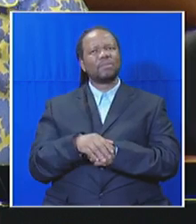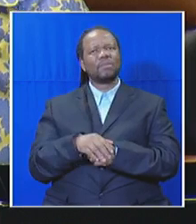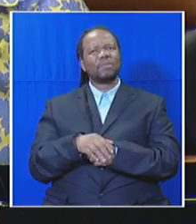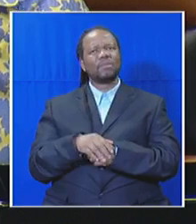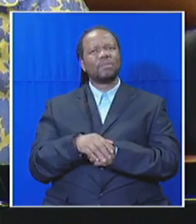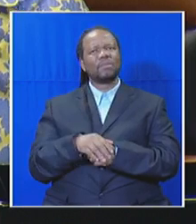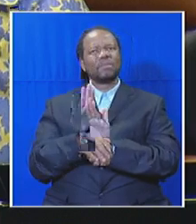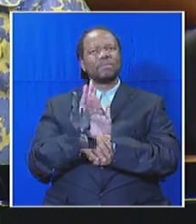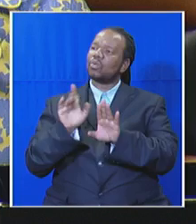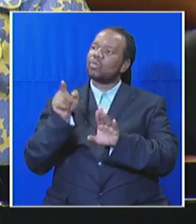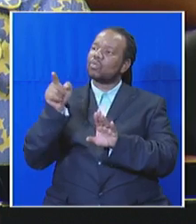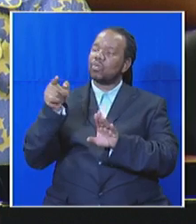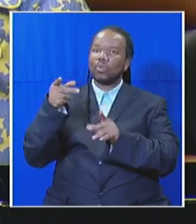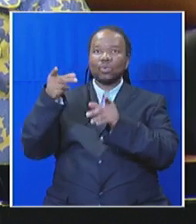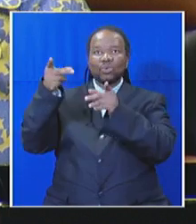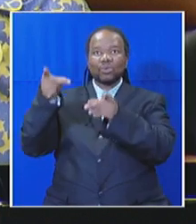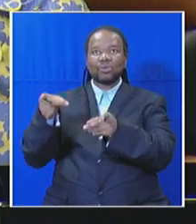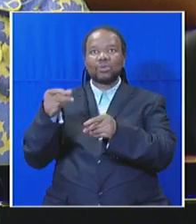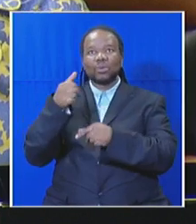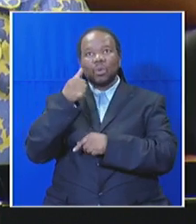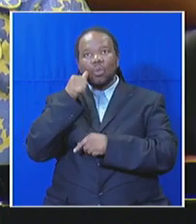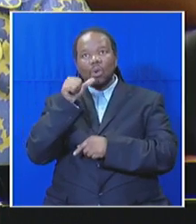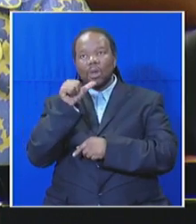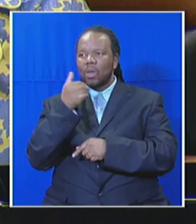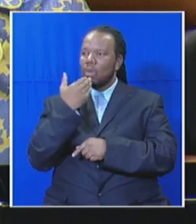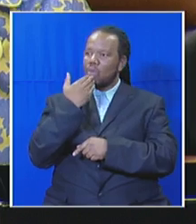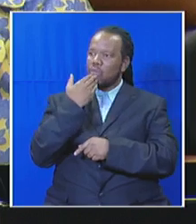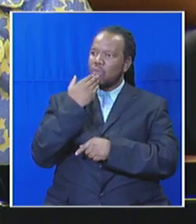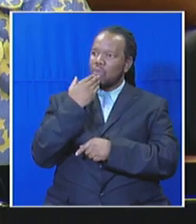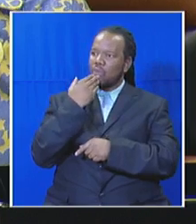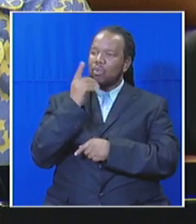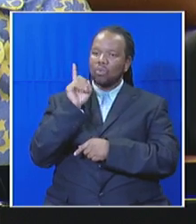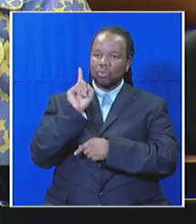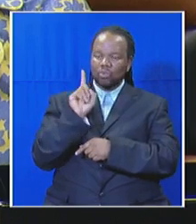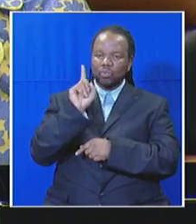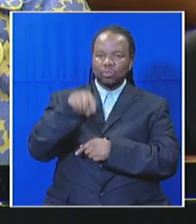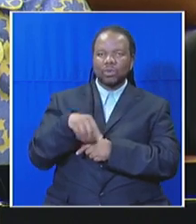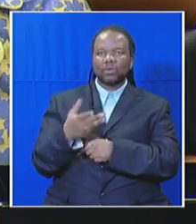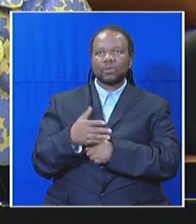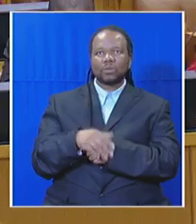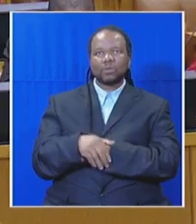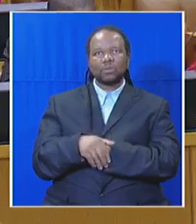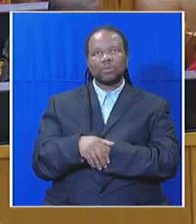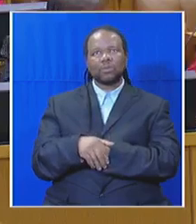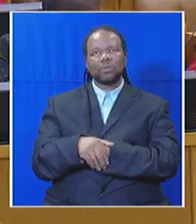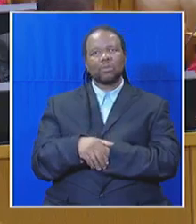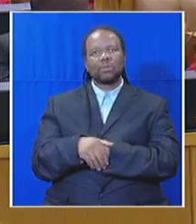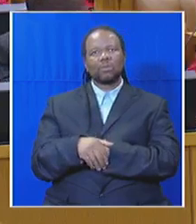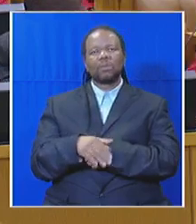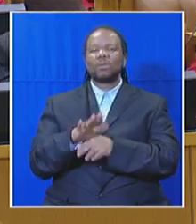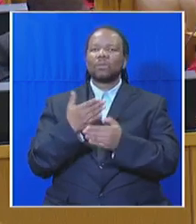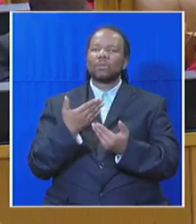the one saying when and who is recognized. All right,